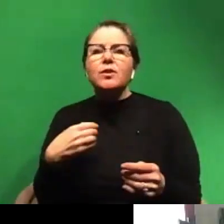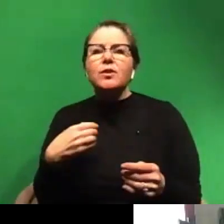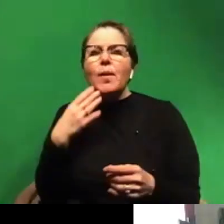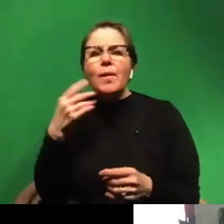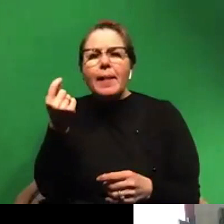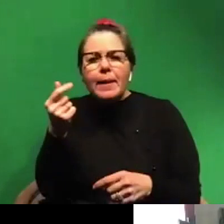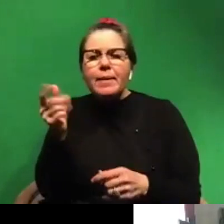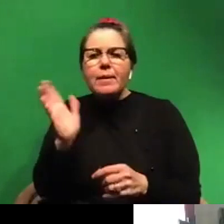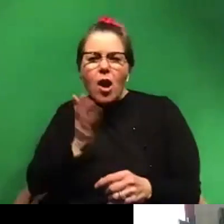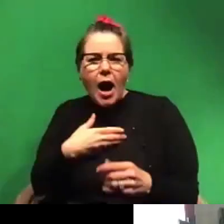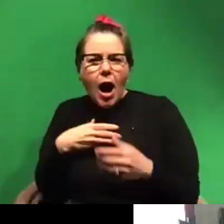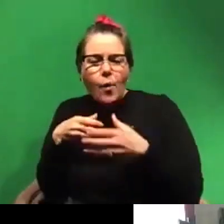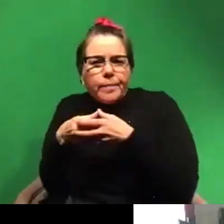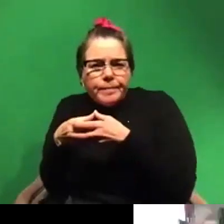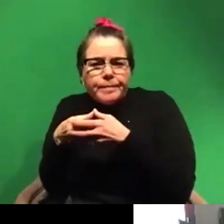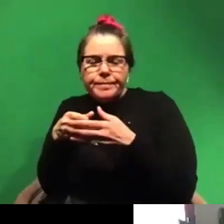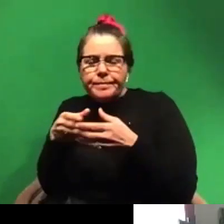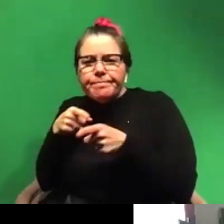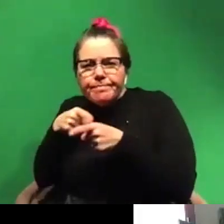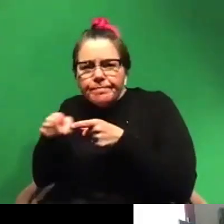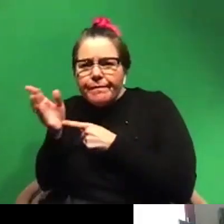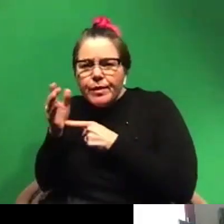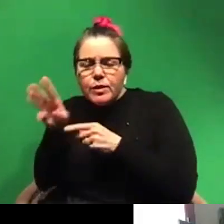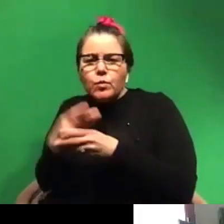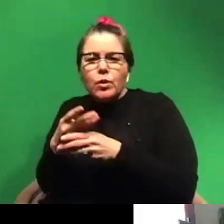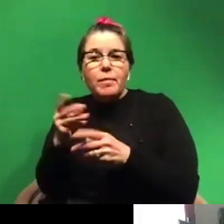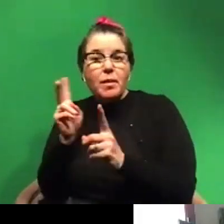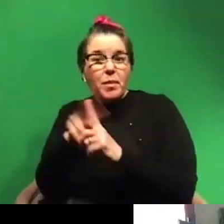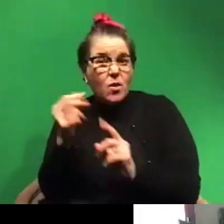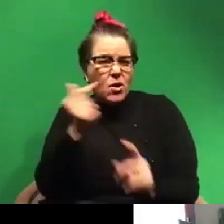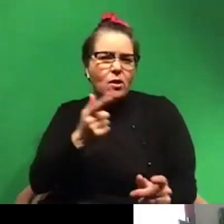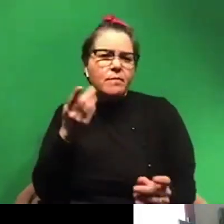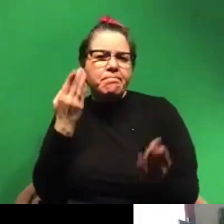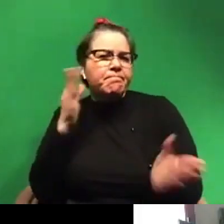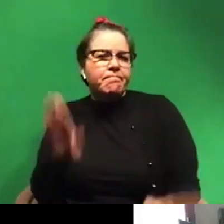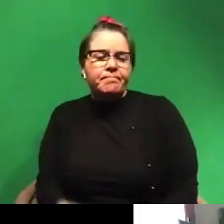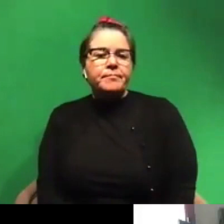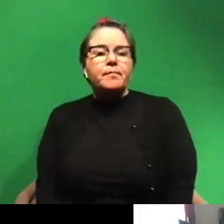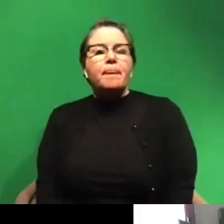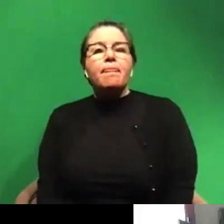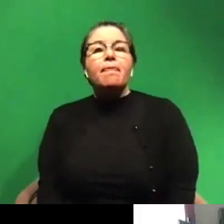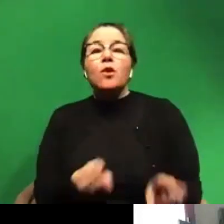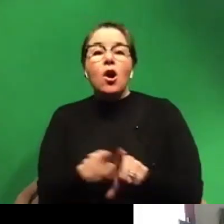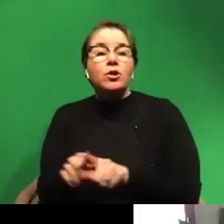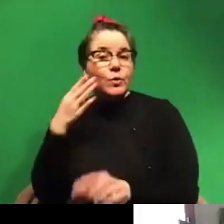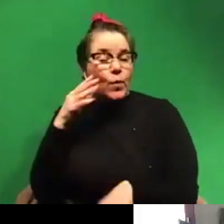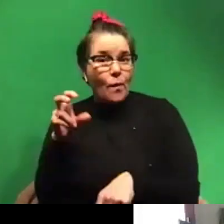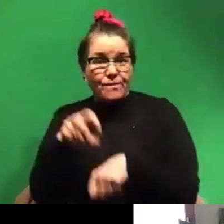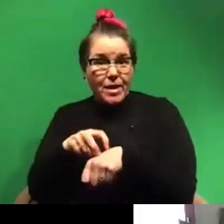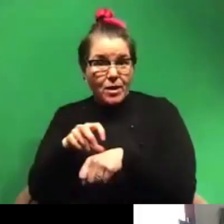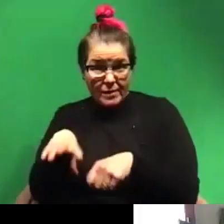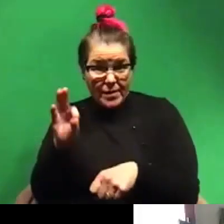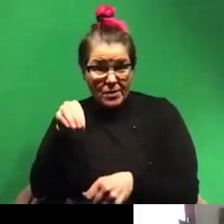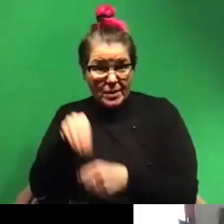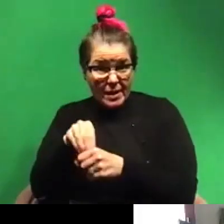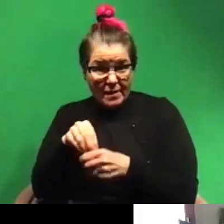our little corner of the fish world, but we don't know about all the fish. And we also don't know if viruses are found in those little